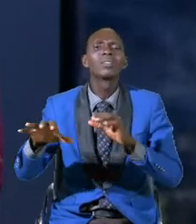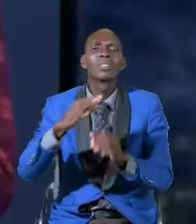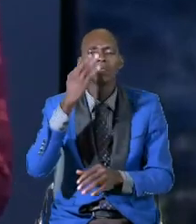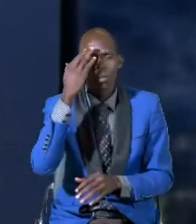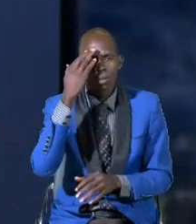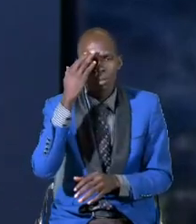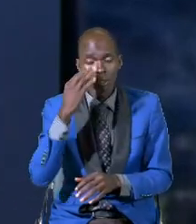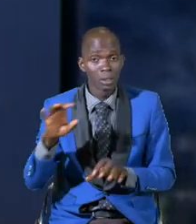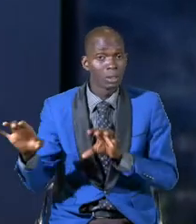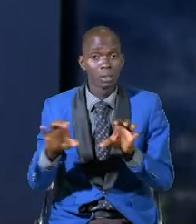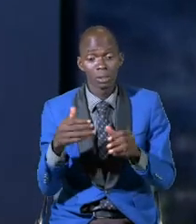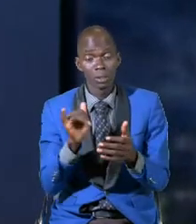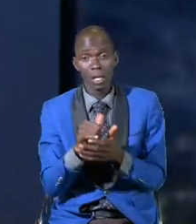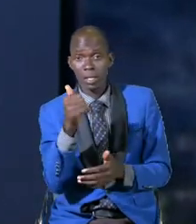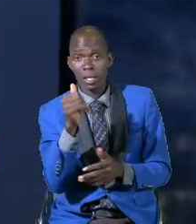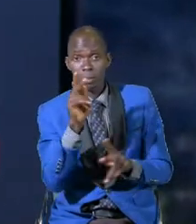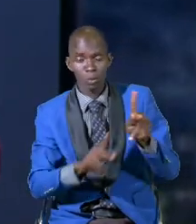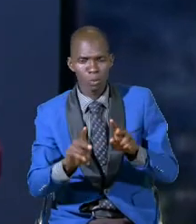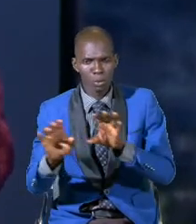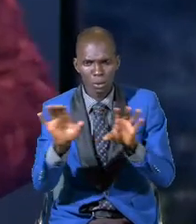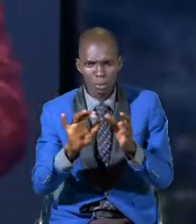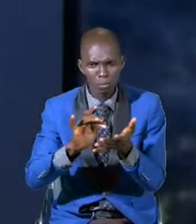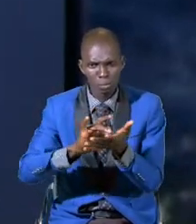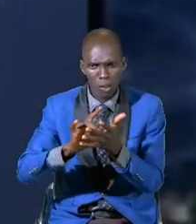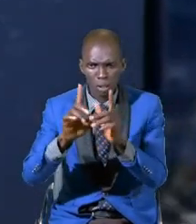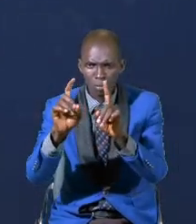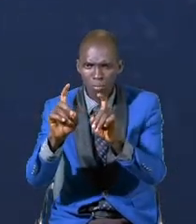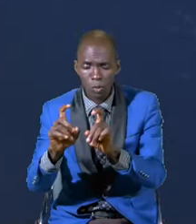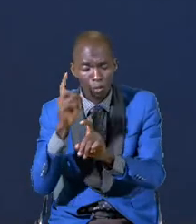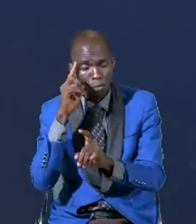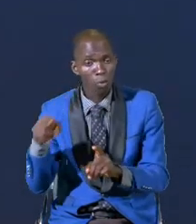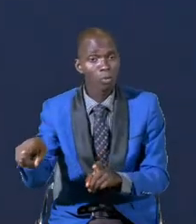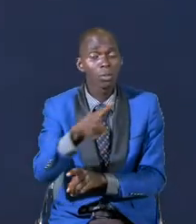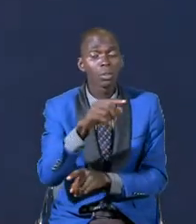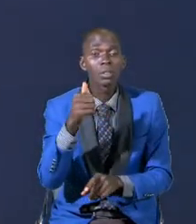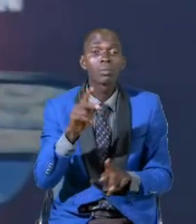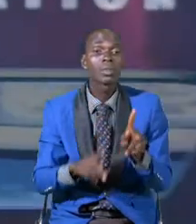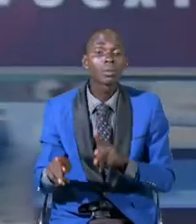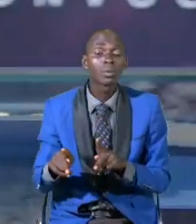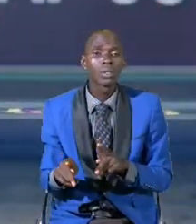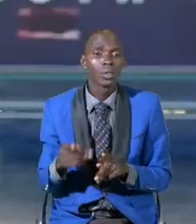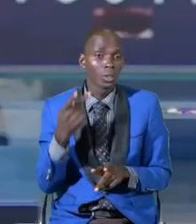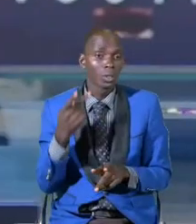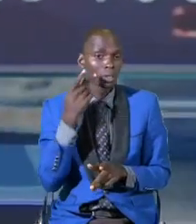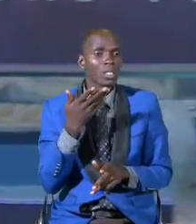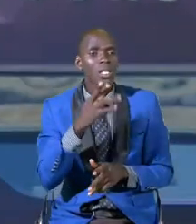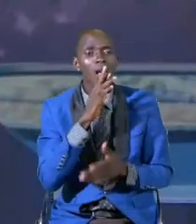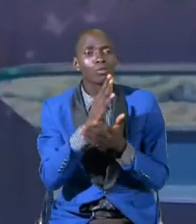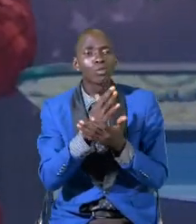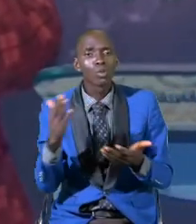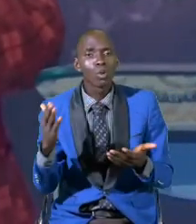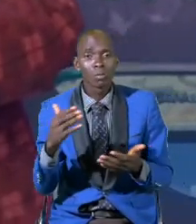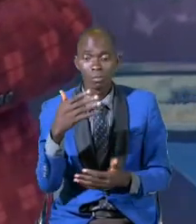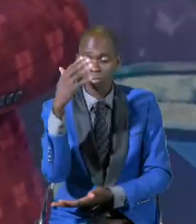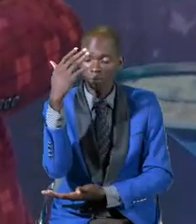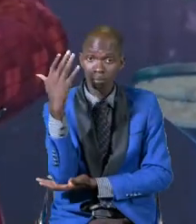medical report for those people? Look, there are some trees that appear big and strong, but they